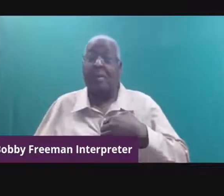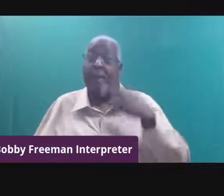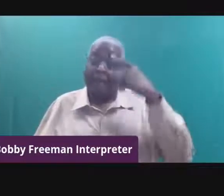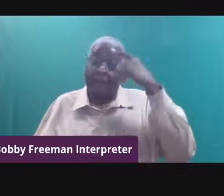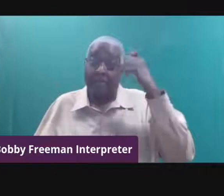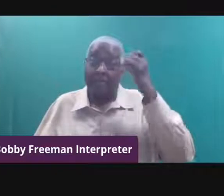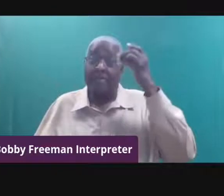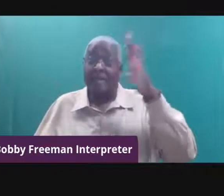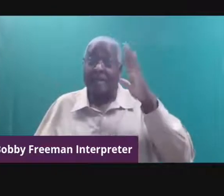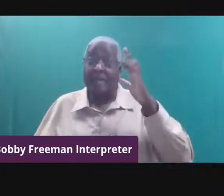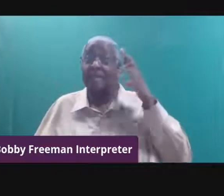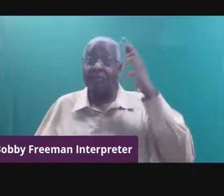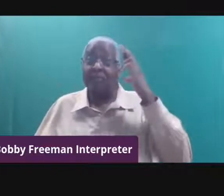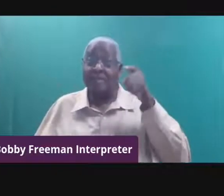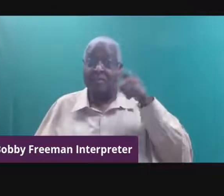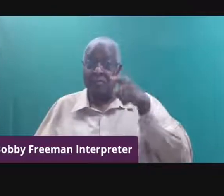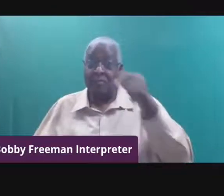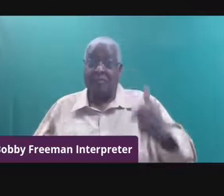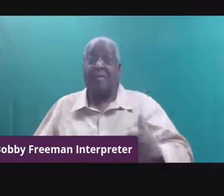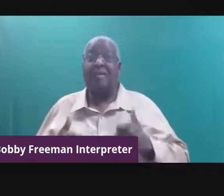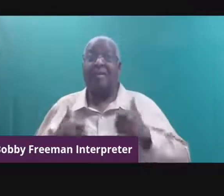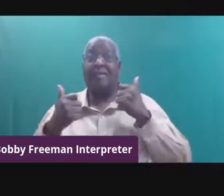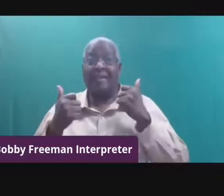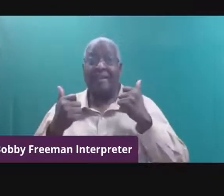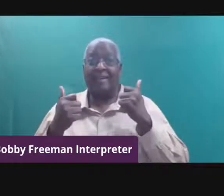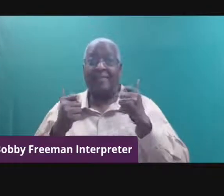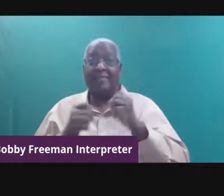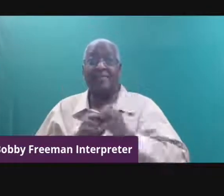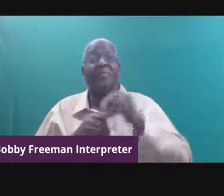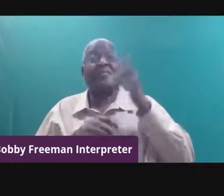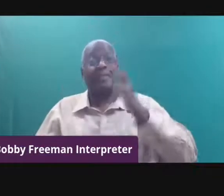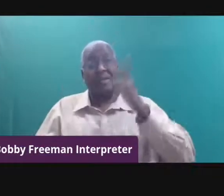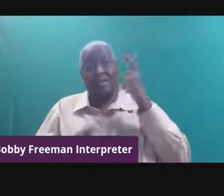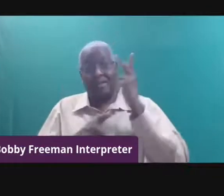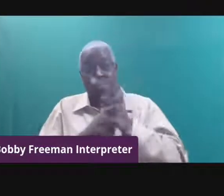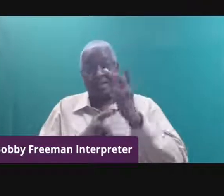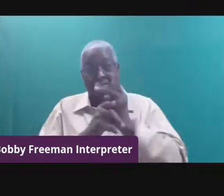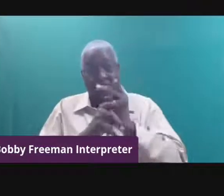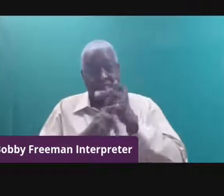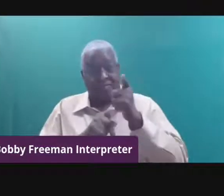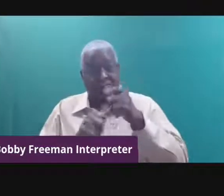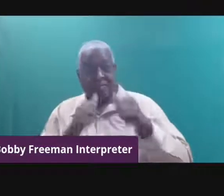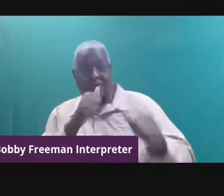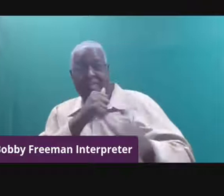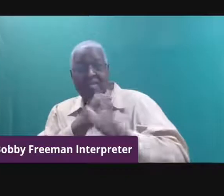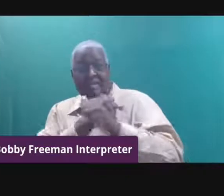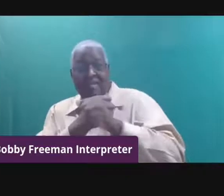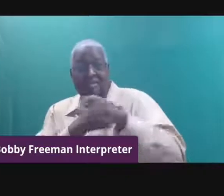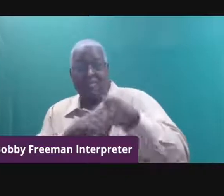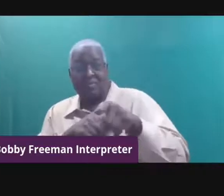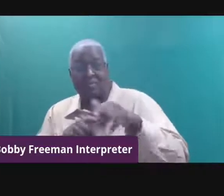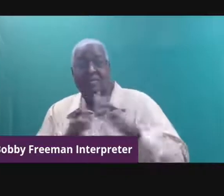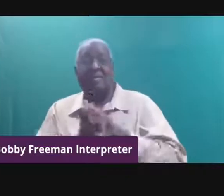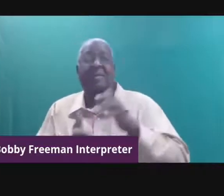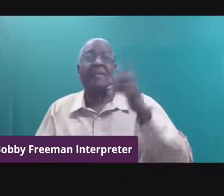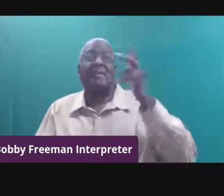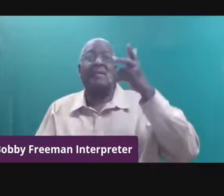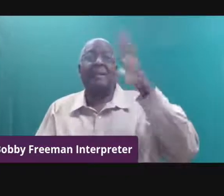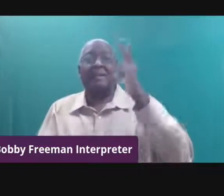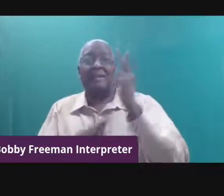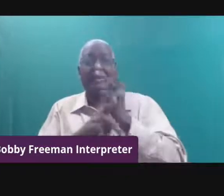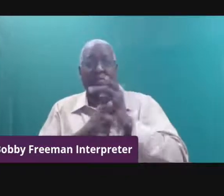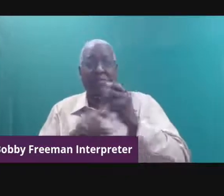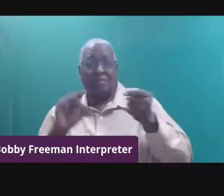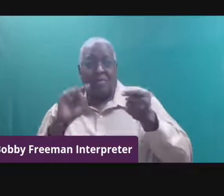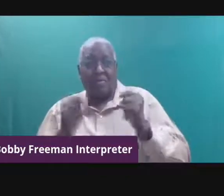you've done. It's that when you got out of it, God kept it from damaging you. God kept it from hurting you. God kept it